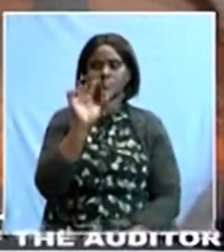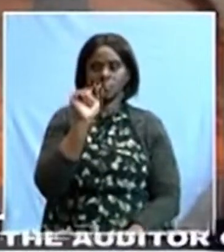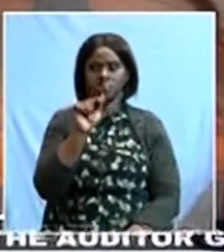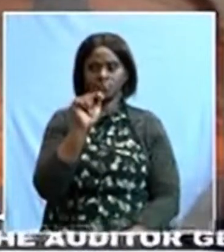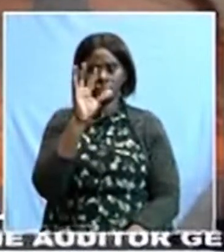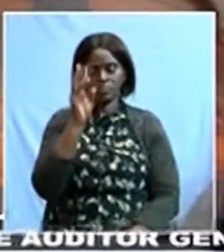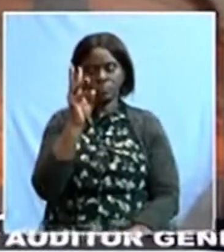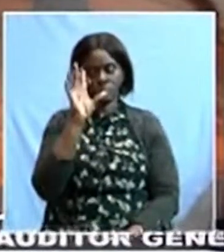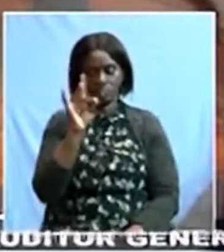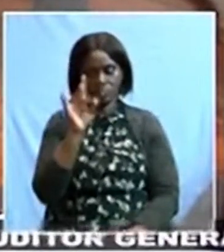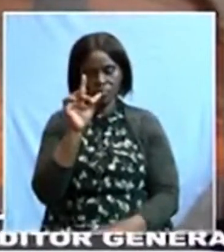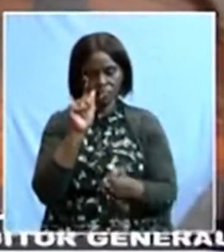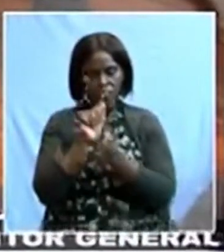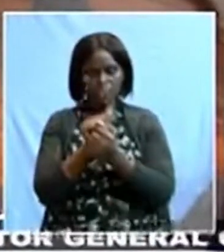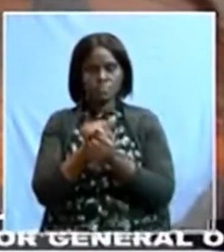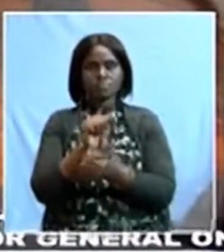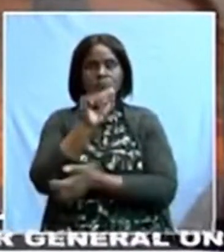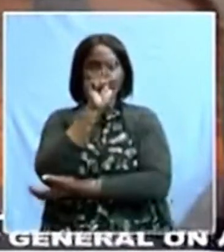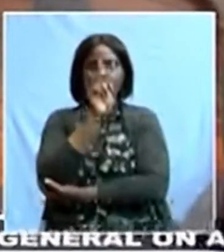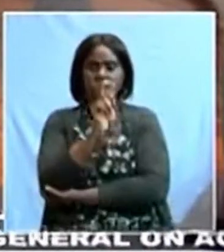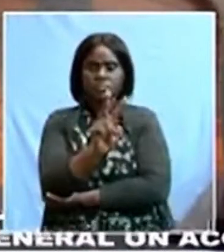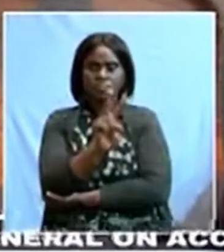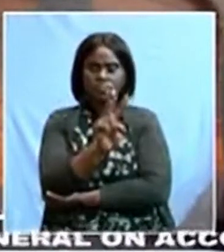321,355.68 and